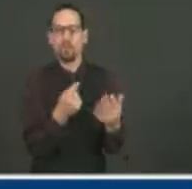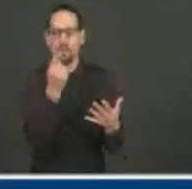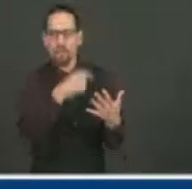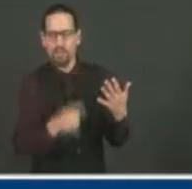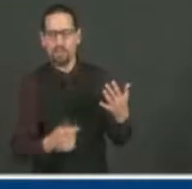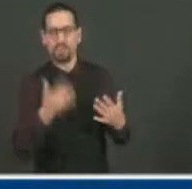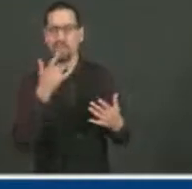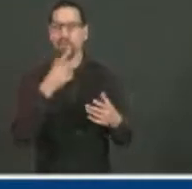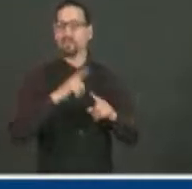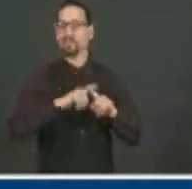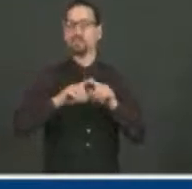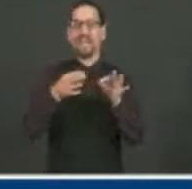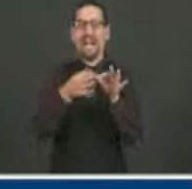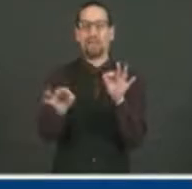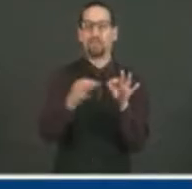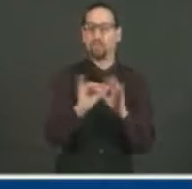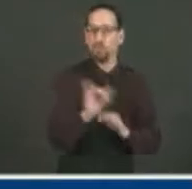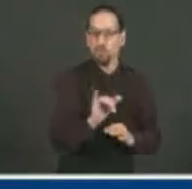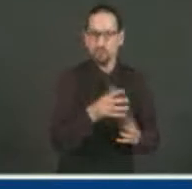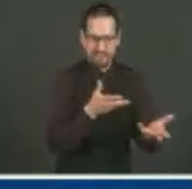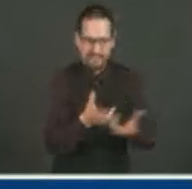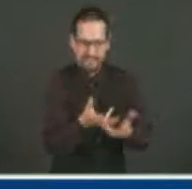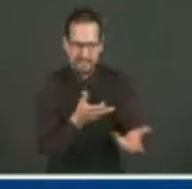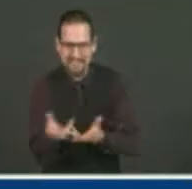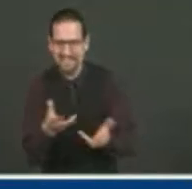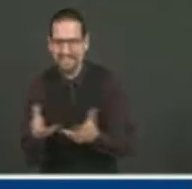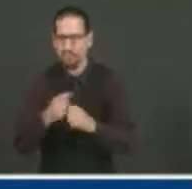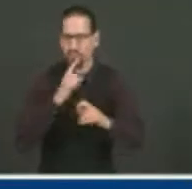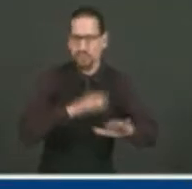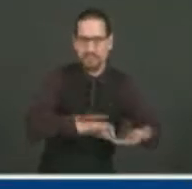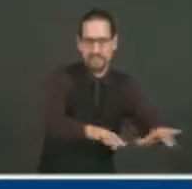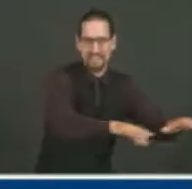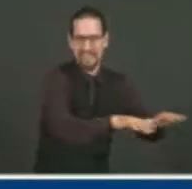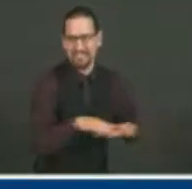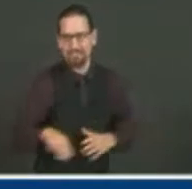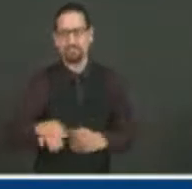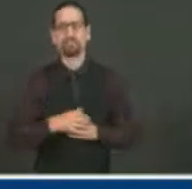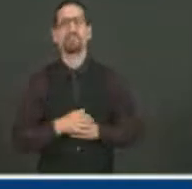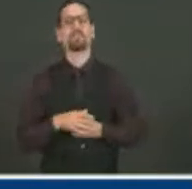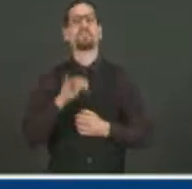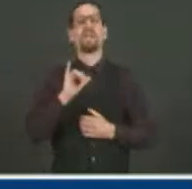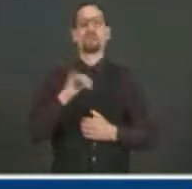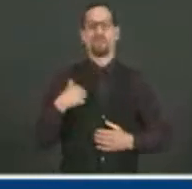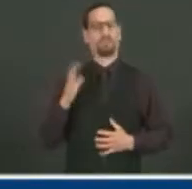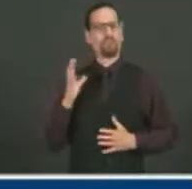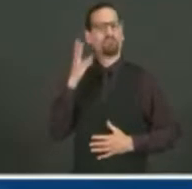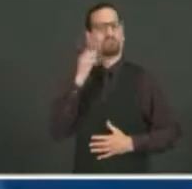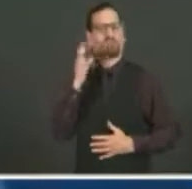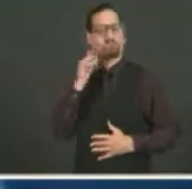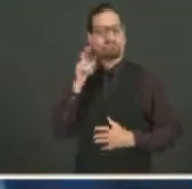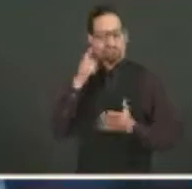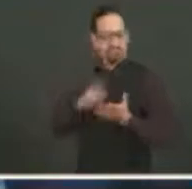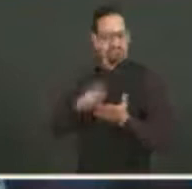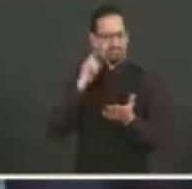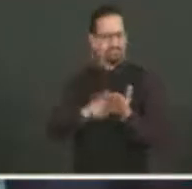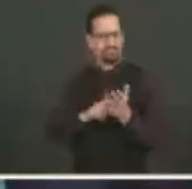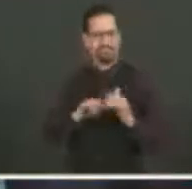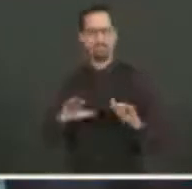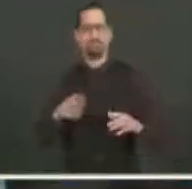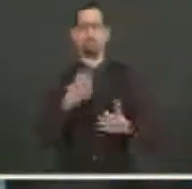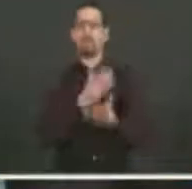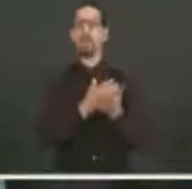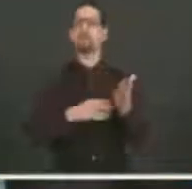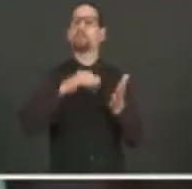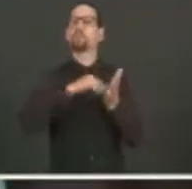person. Because our experience showed that there are certain groups of young people, certain groups of students flourished with